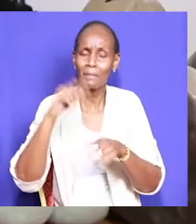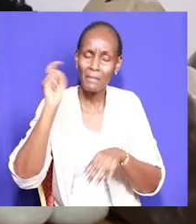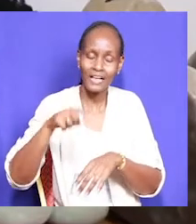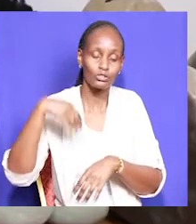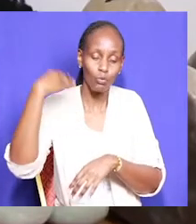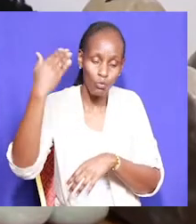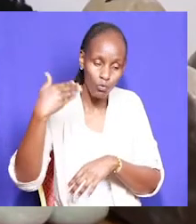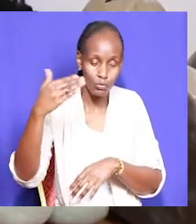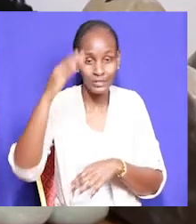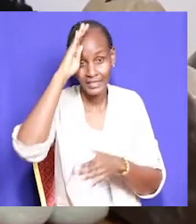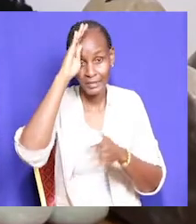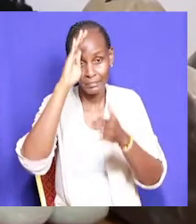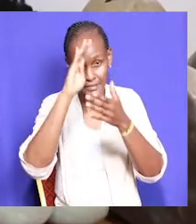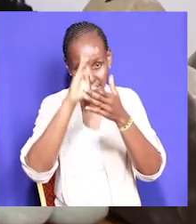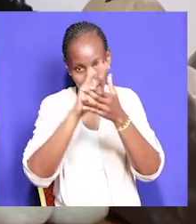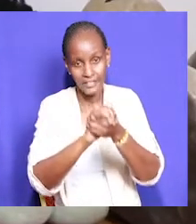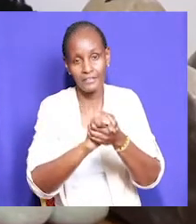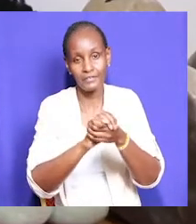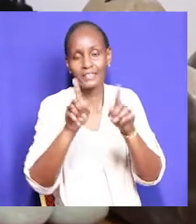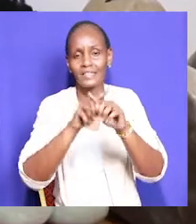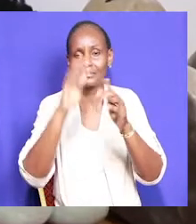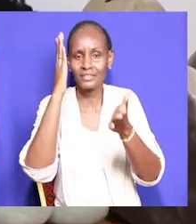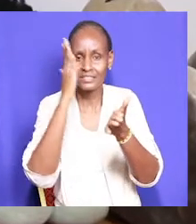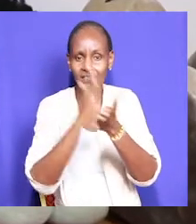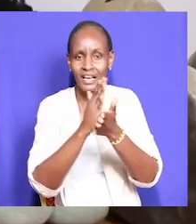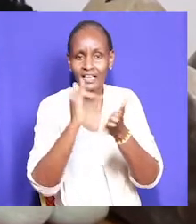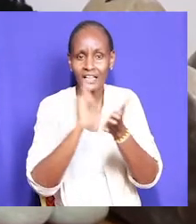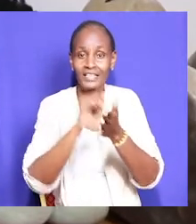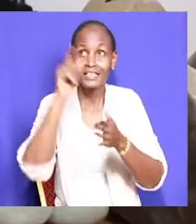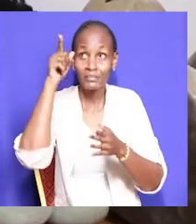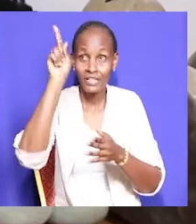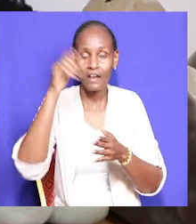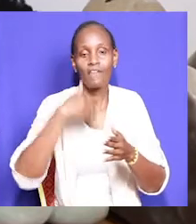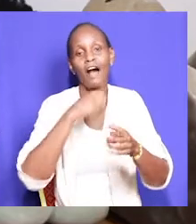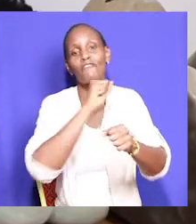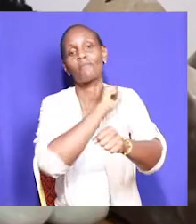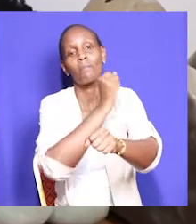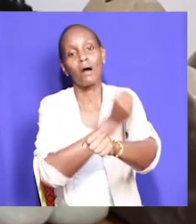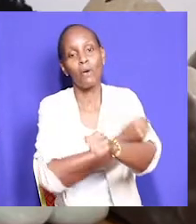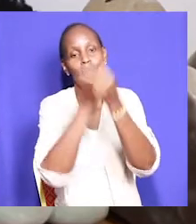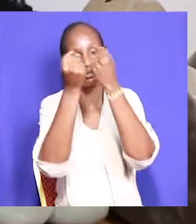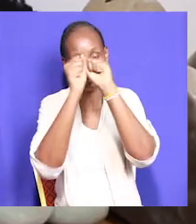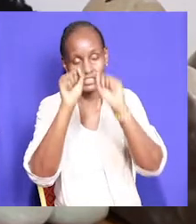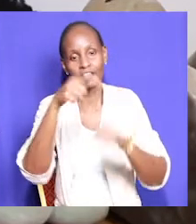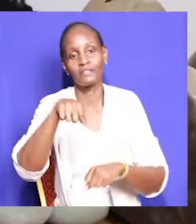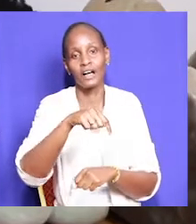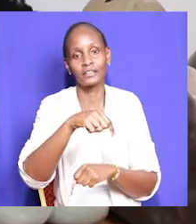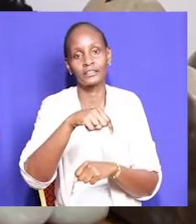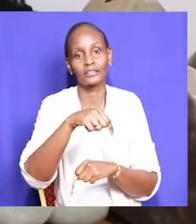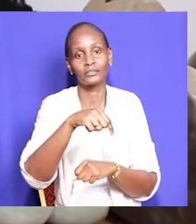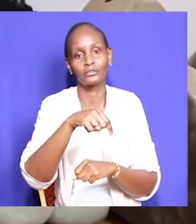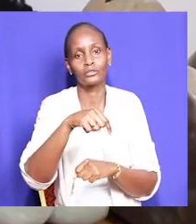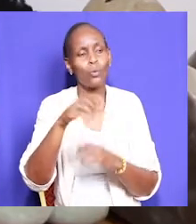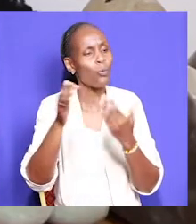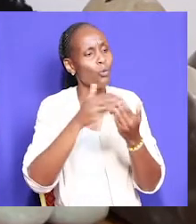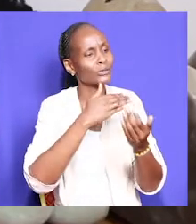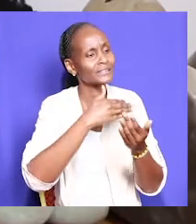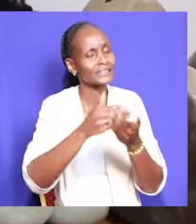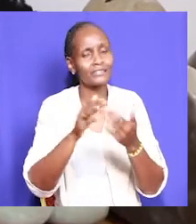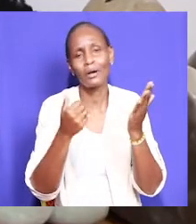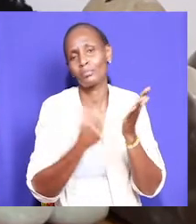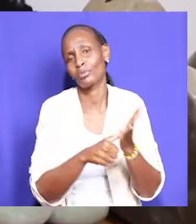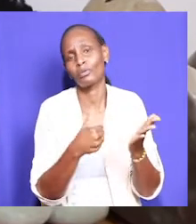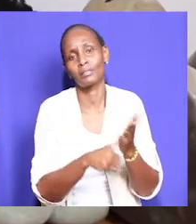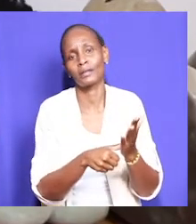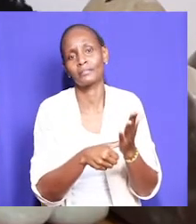in him. We should always trust that he has the power to save us, no matter the situation,